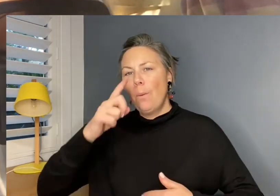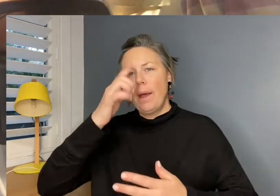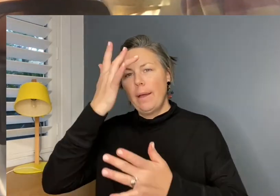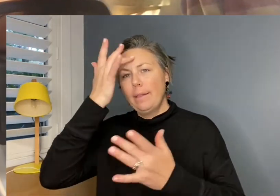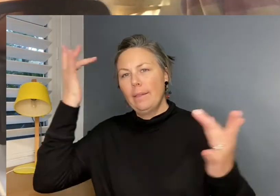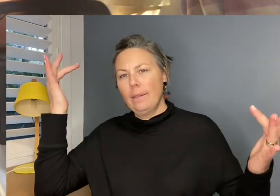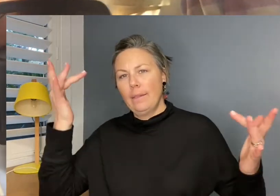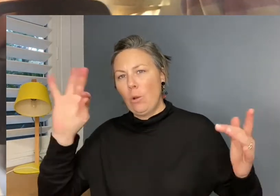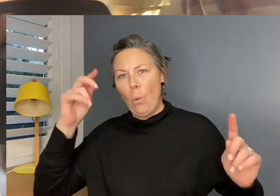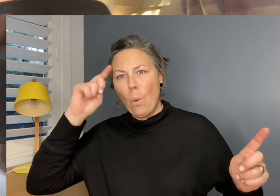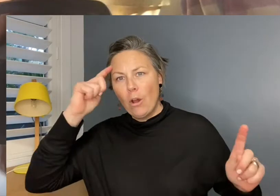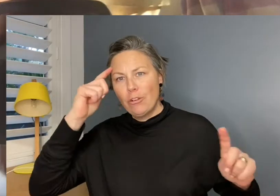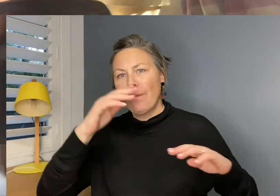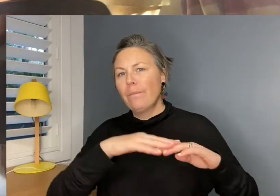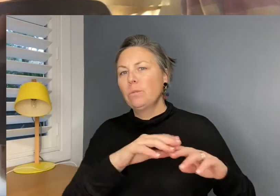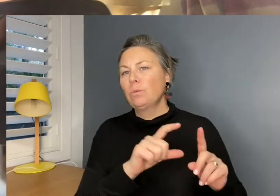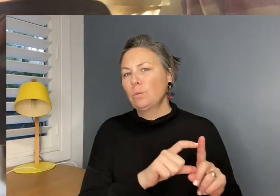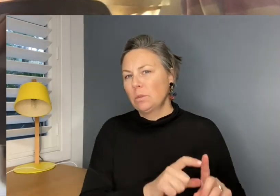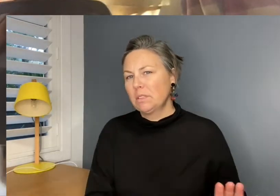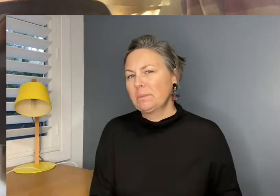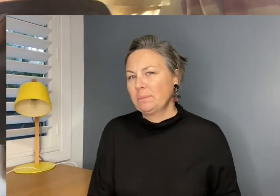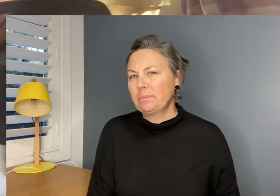could feel completely,